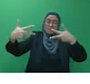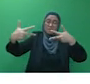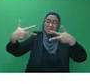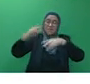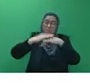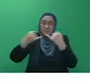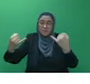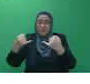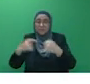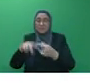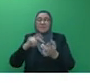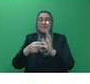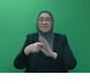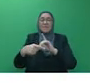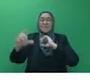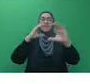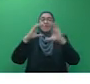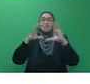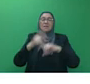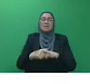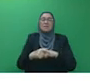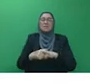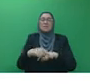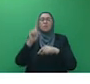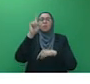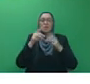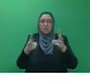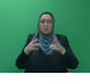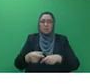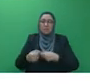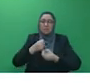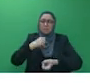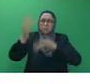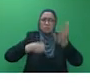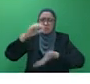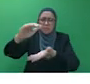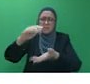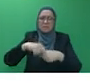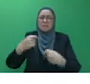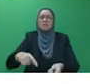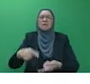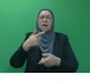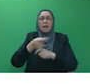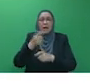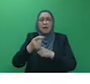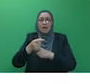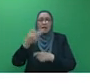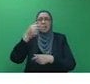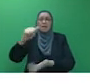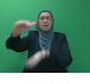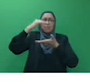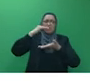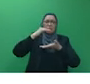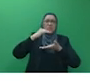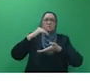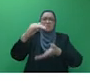i give back to you this way in virtual i've seen that hey this multilateral communication thing might